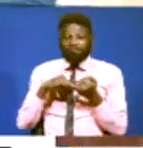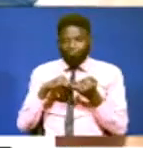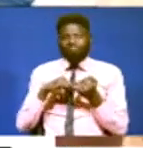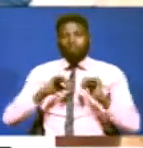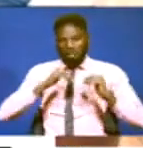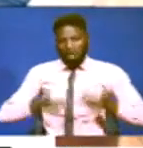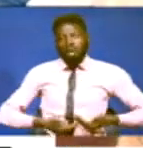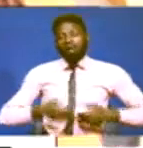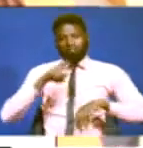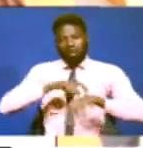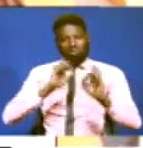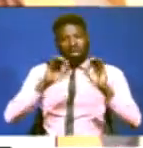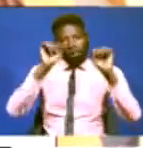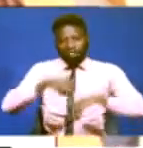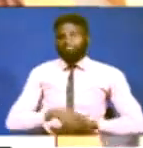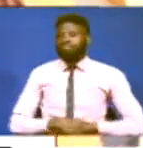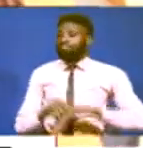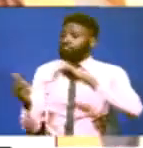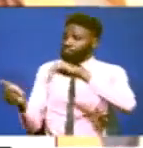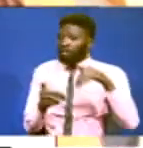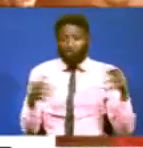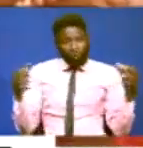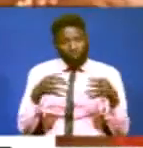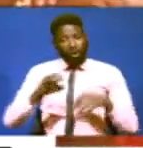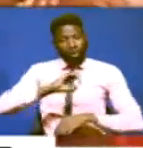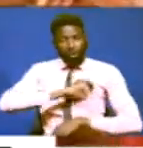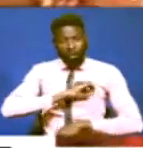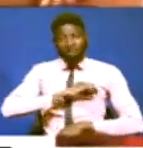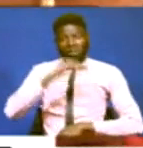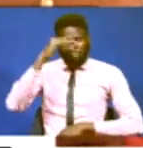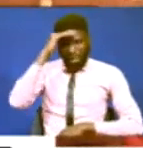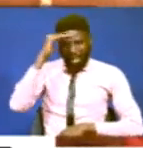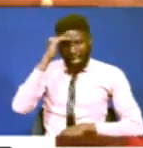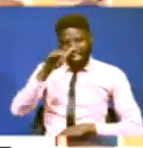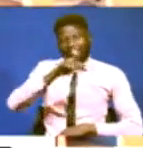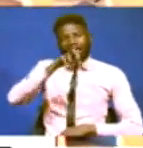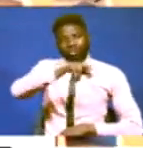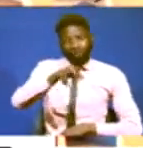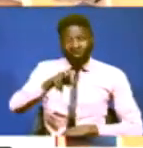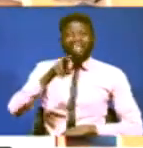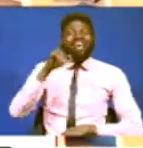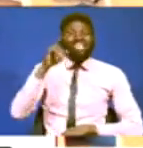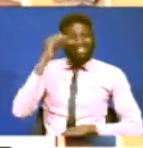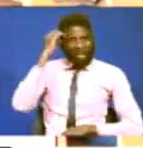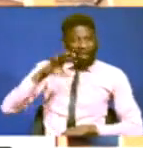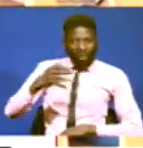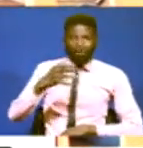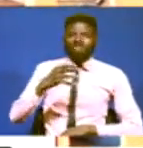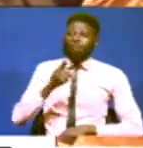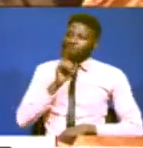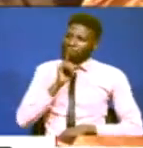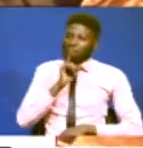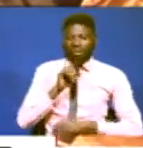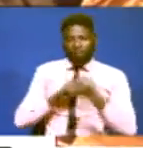Meanwhile, bar owners in Roiro, Kiambu County, have thrown their weight behind the government's efforts to eradicate the sale of